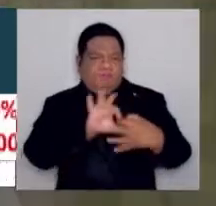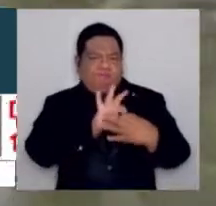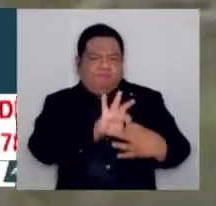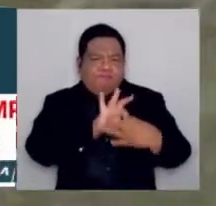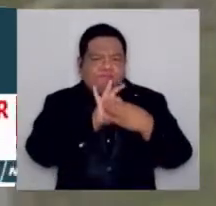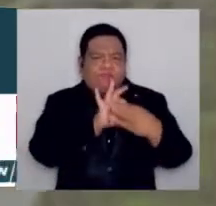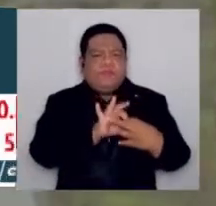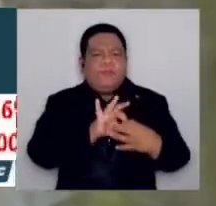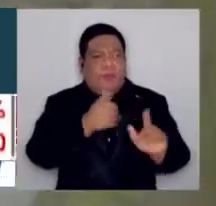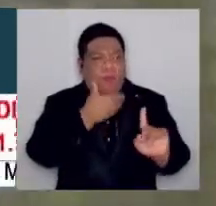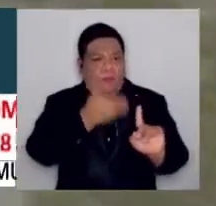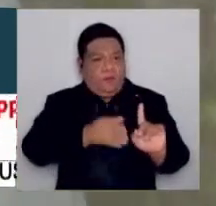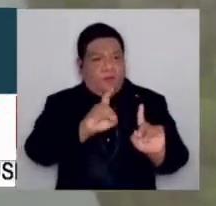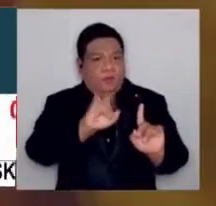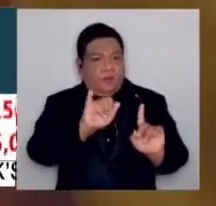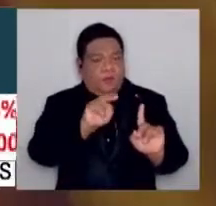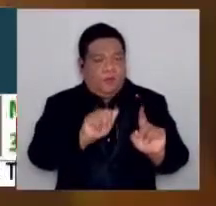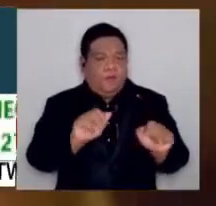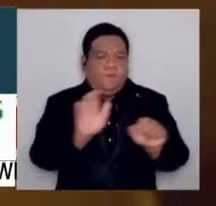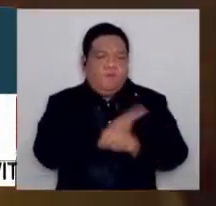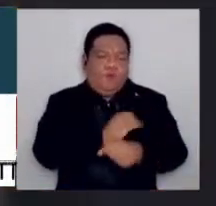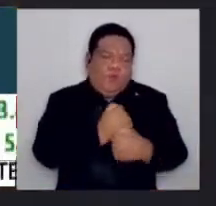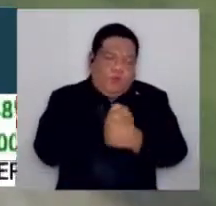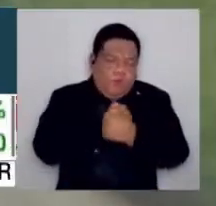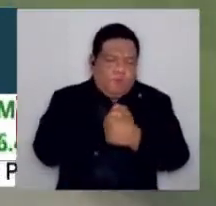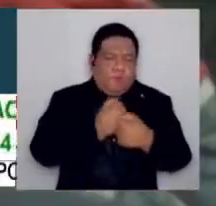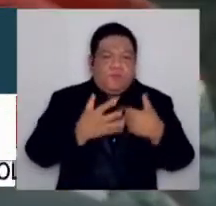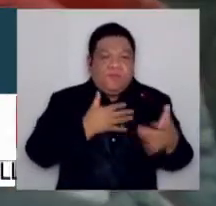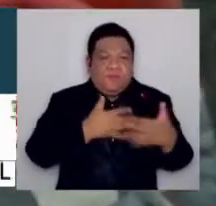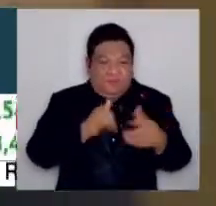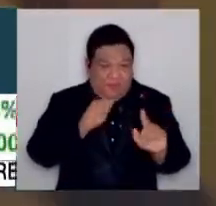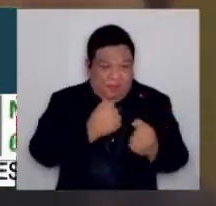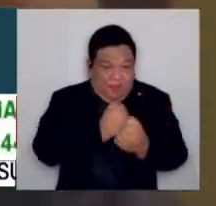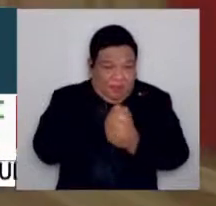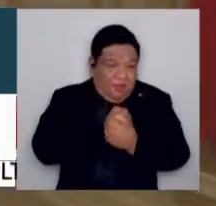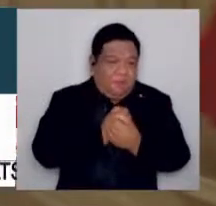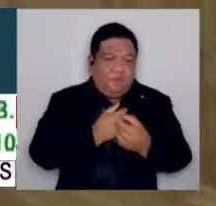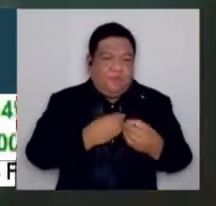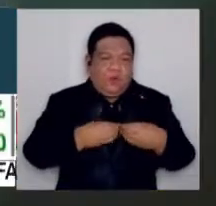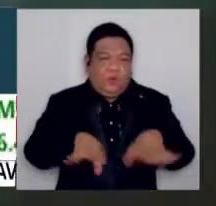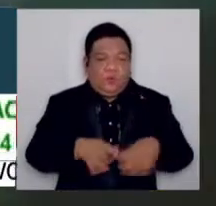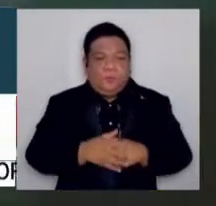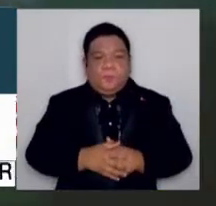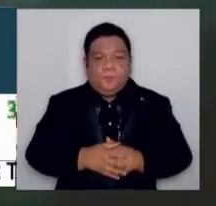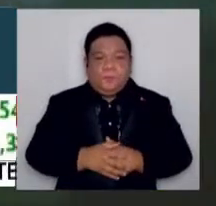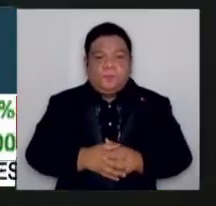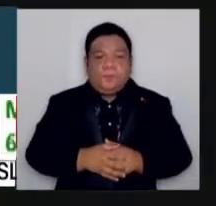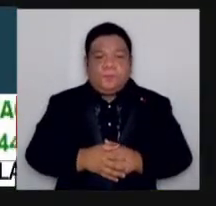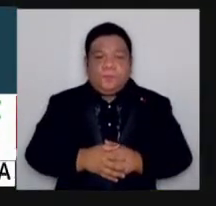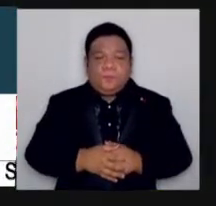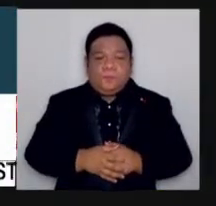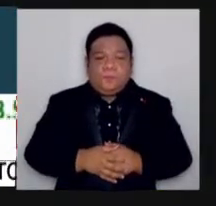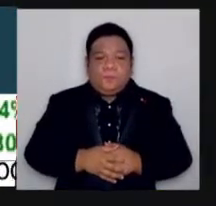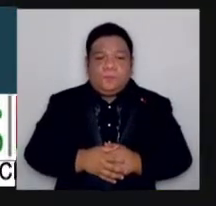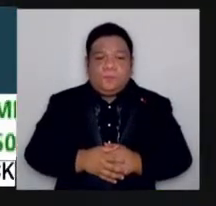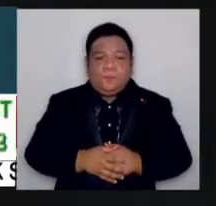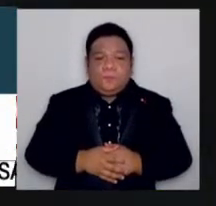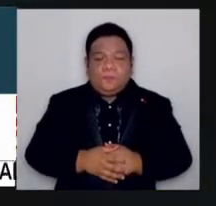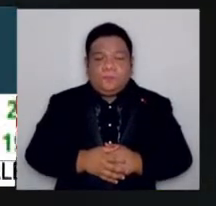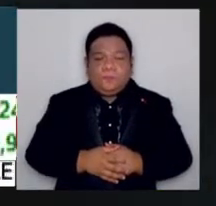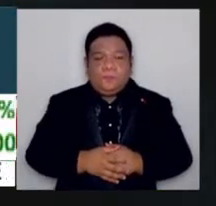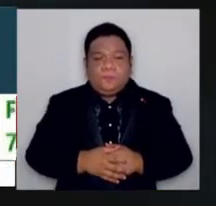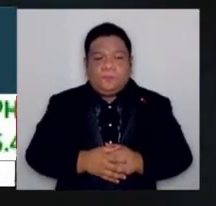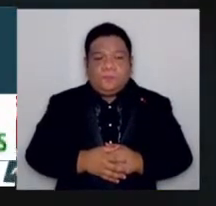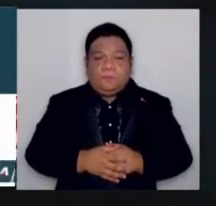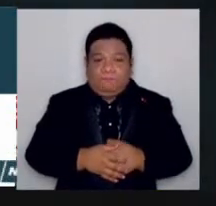Diana that is full of love, even though that love is long gone. Tragedy indeed. And for